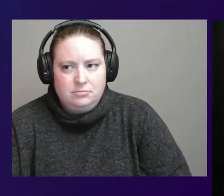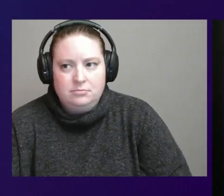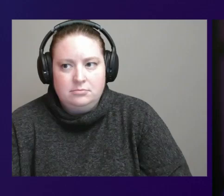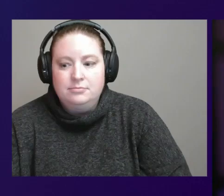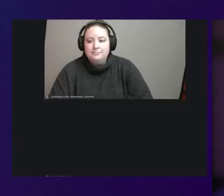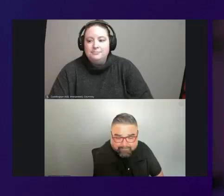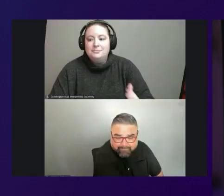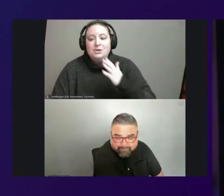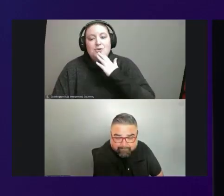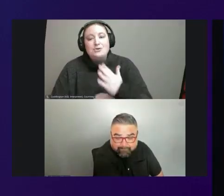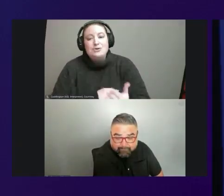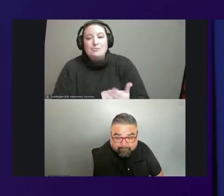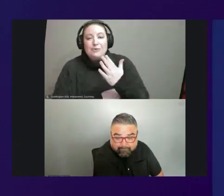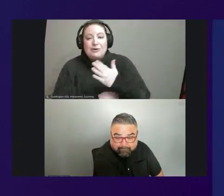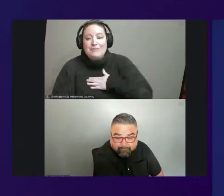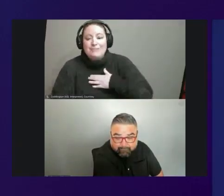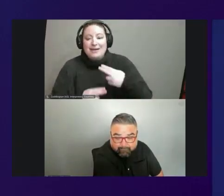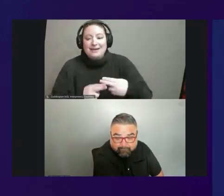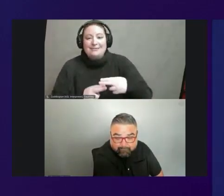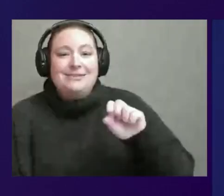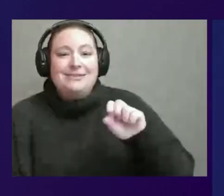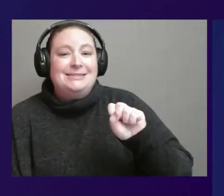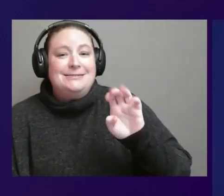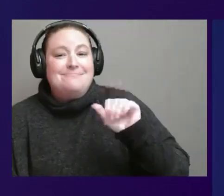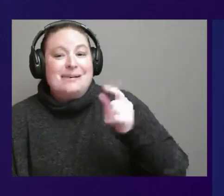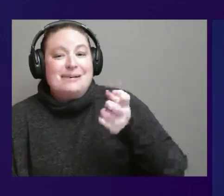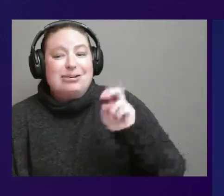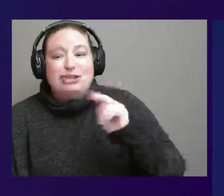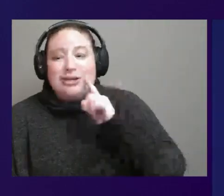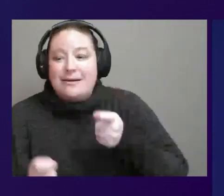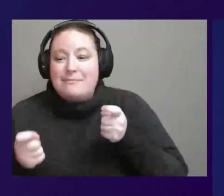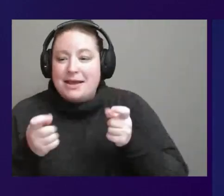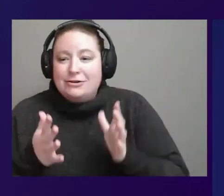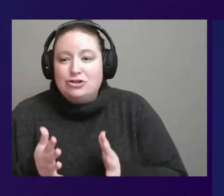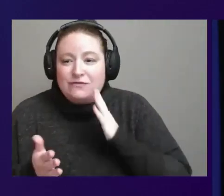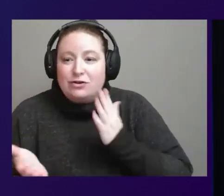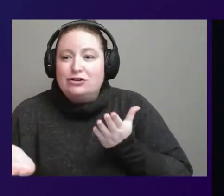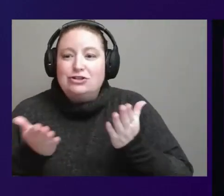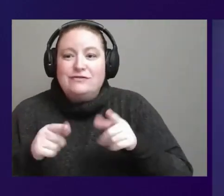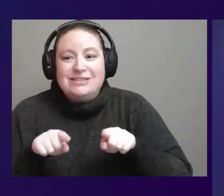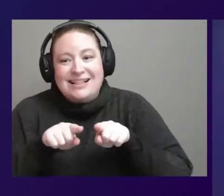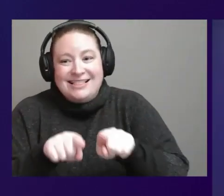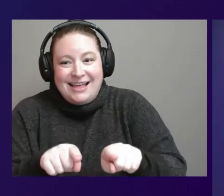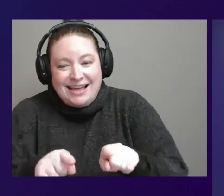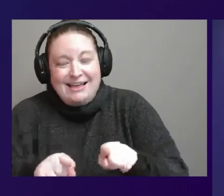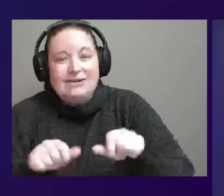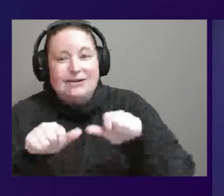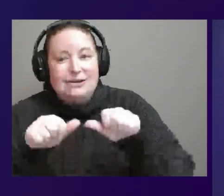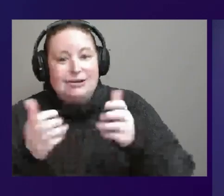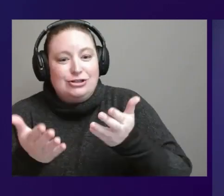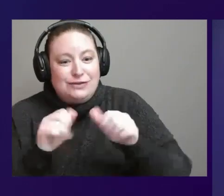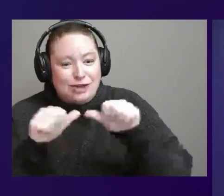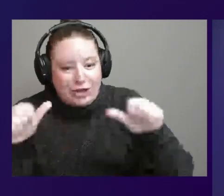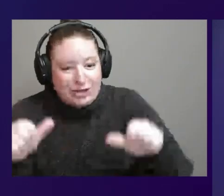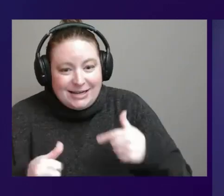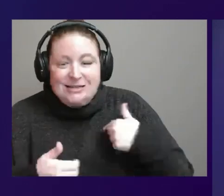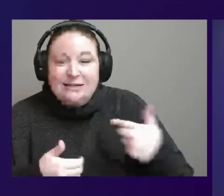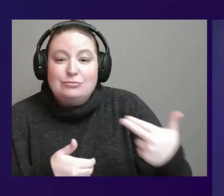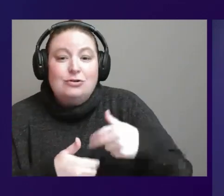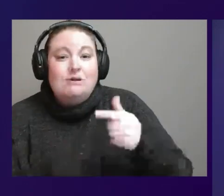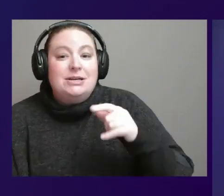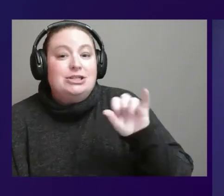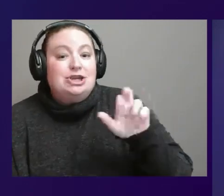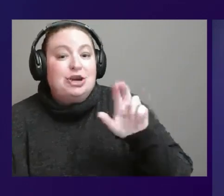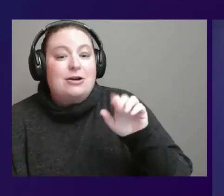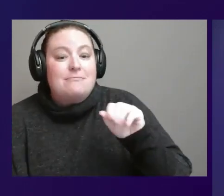Good morning. My name is Sebastian Berube, and I am the manager for our Service Line Storage Specialist Architects. I'm joined today by Jeremiah Dooley, the